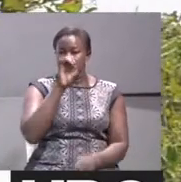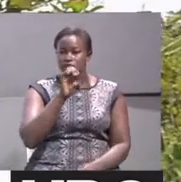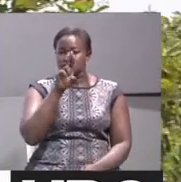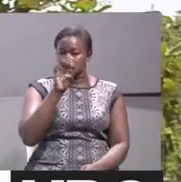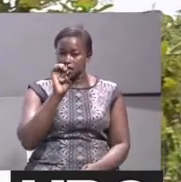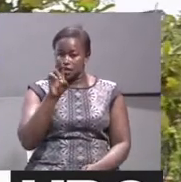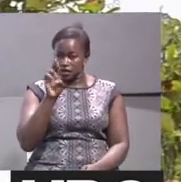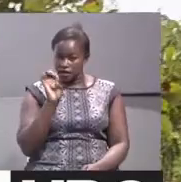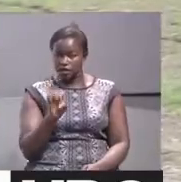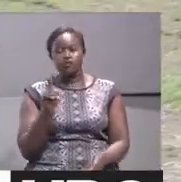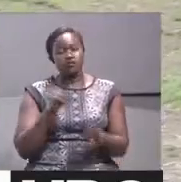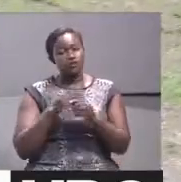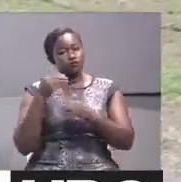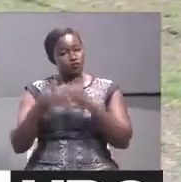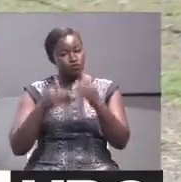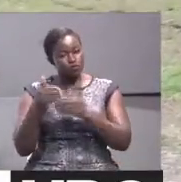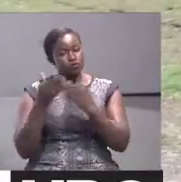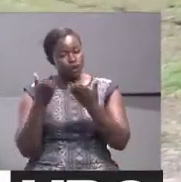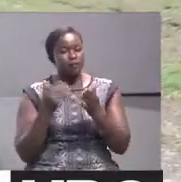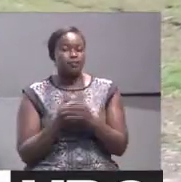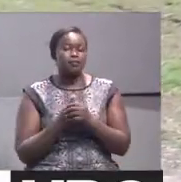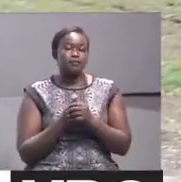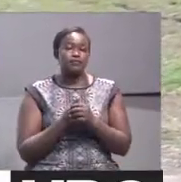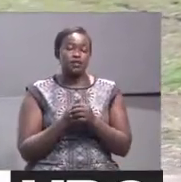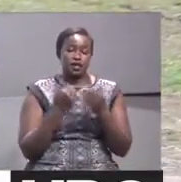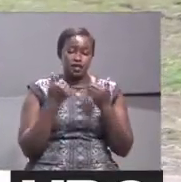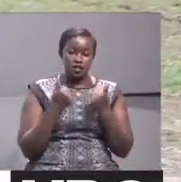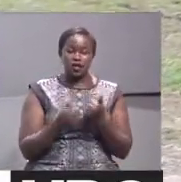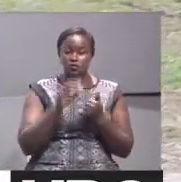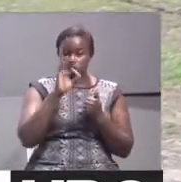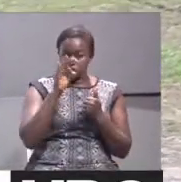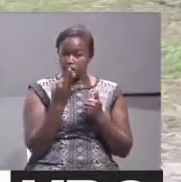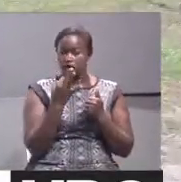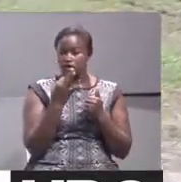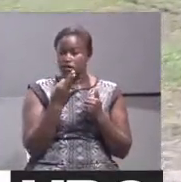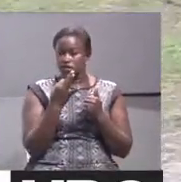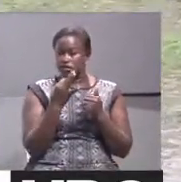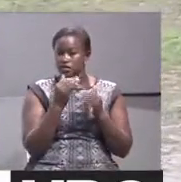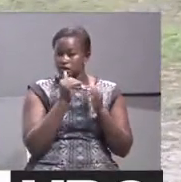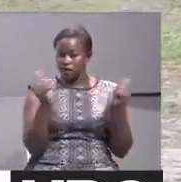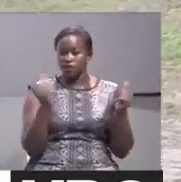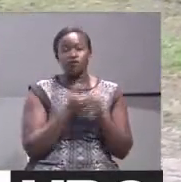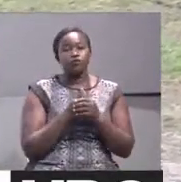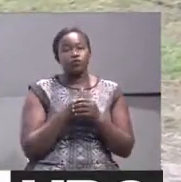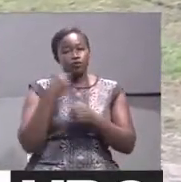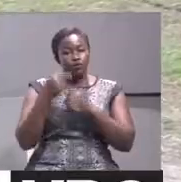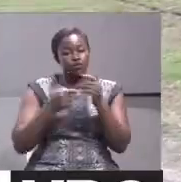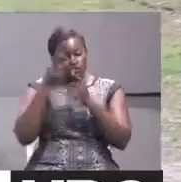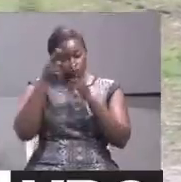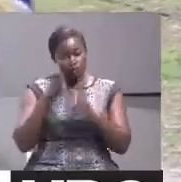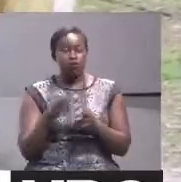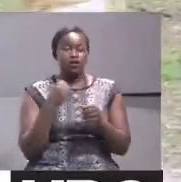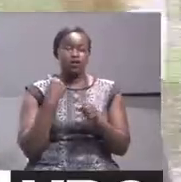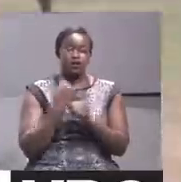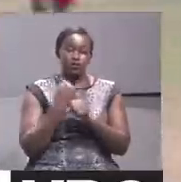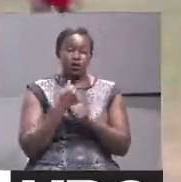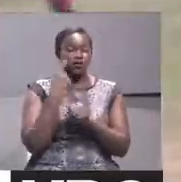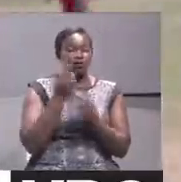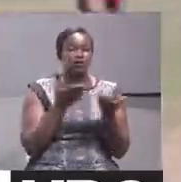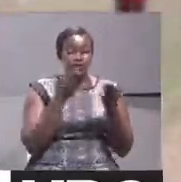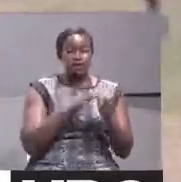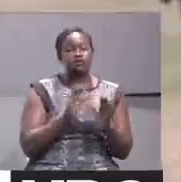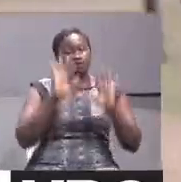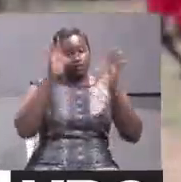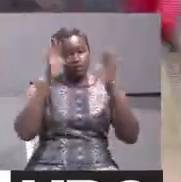are actually still on. Now in its third edition, the late Omak's Omeda meeting continues to honor the legacy of the late and celebrate